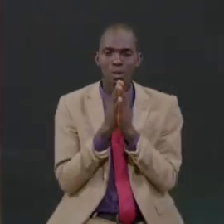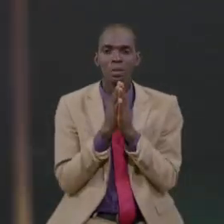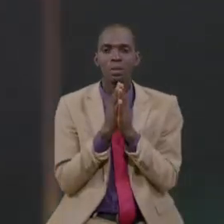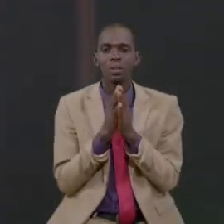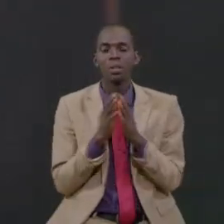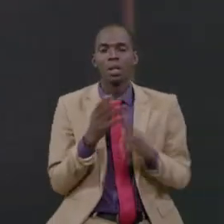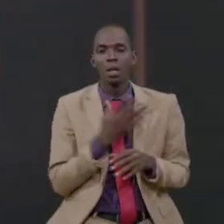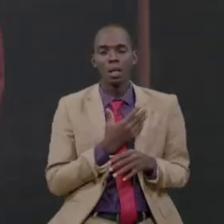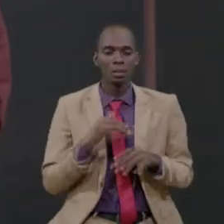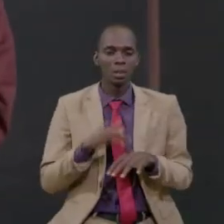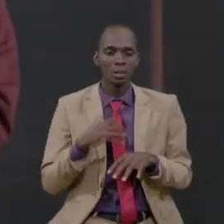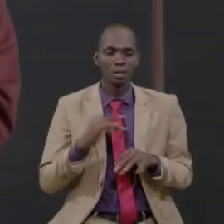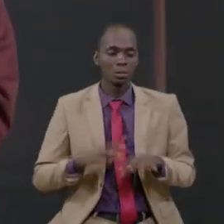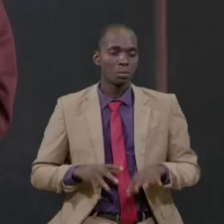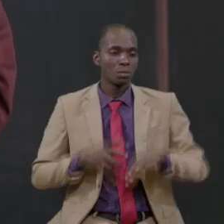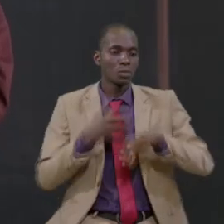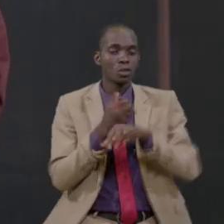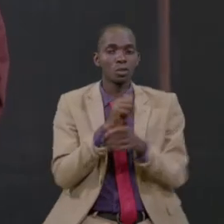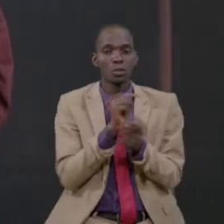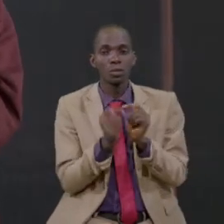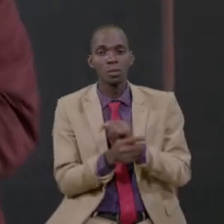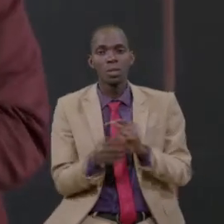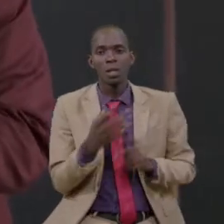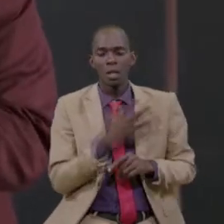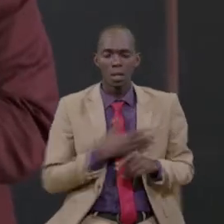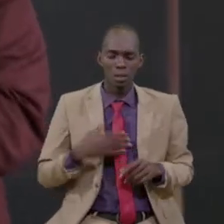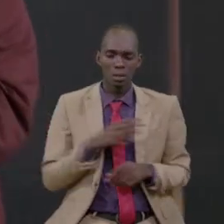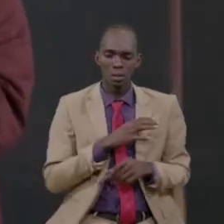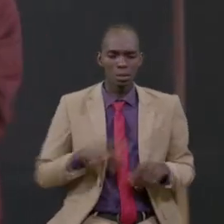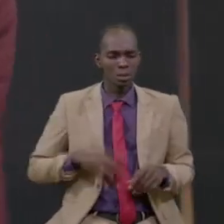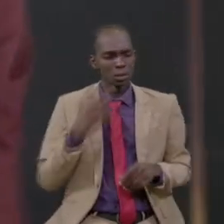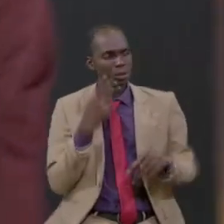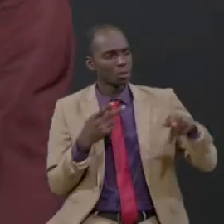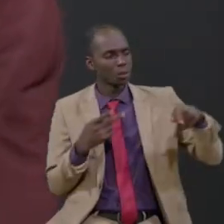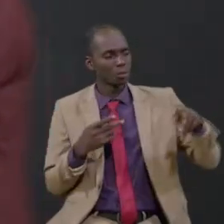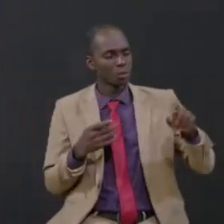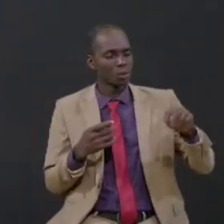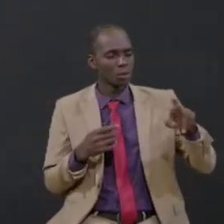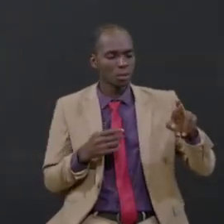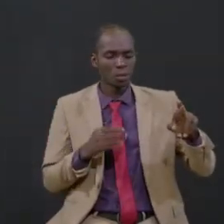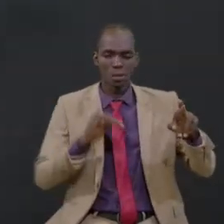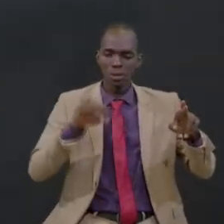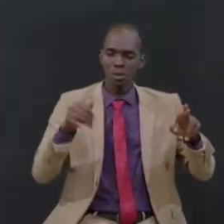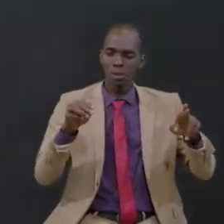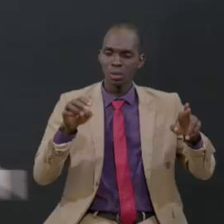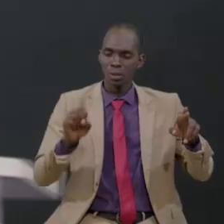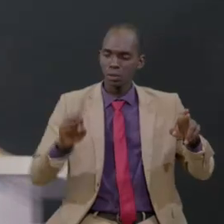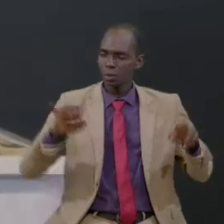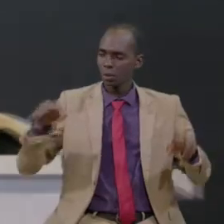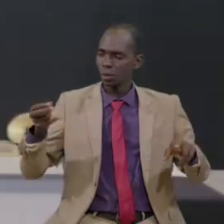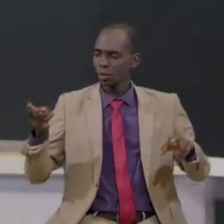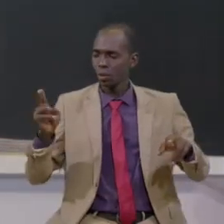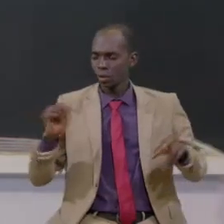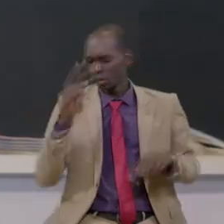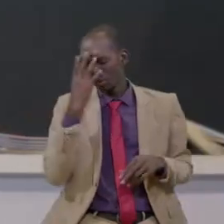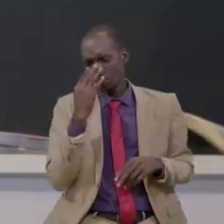he found Peter sleeping, James sleeping, John sleeping. And he said, get up. Can